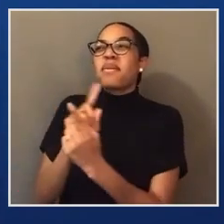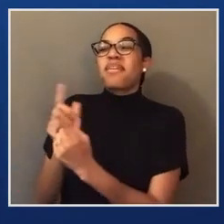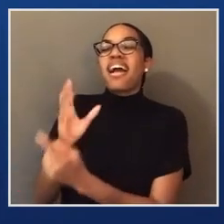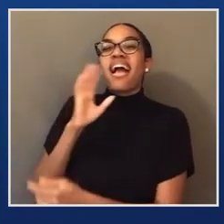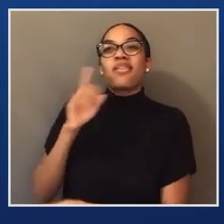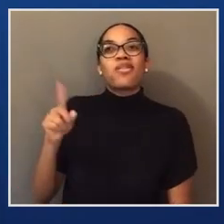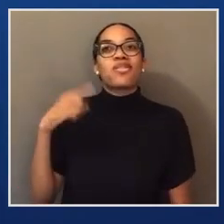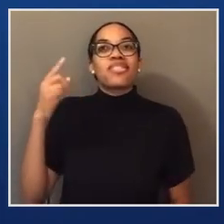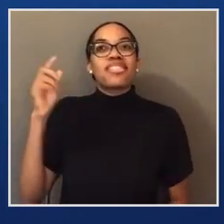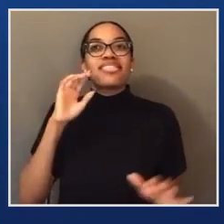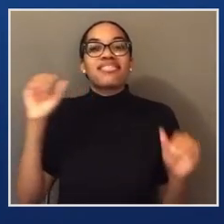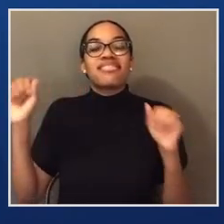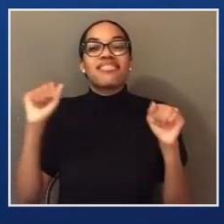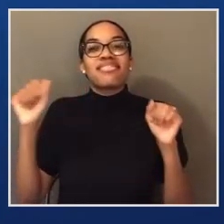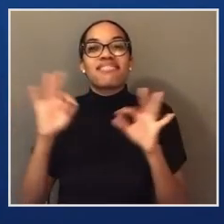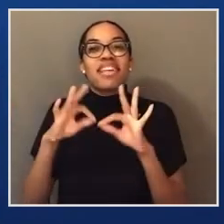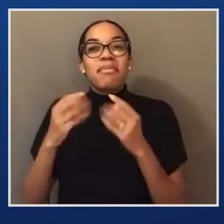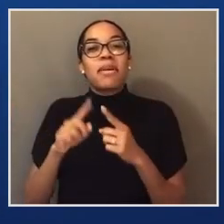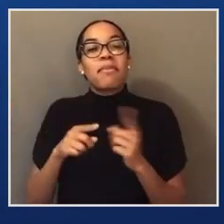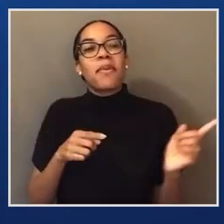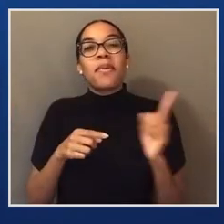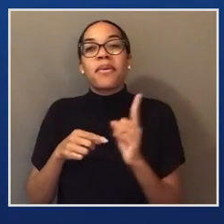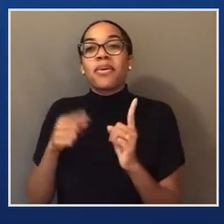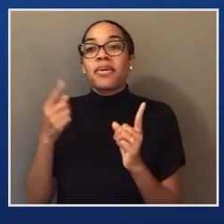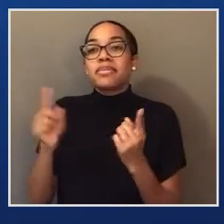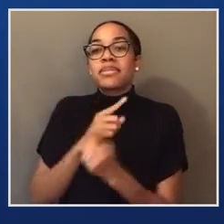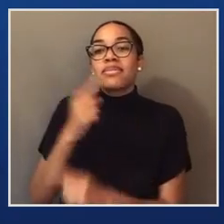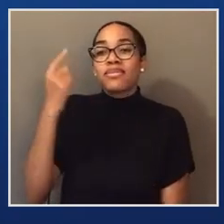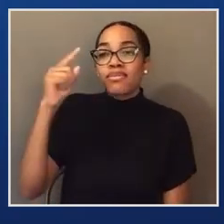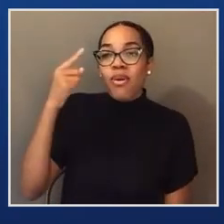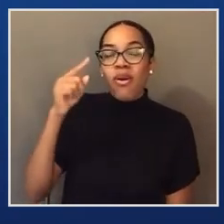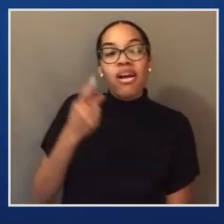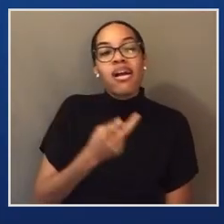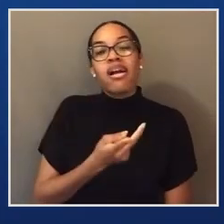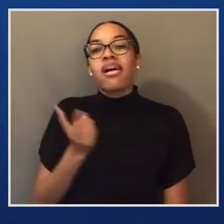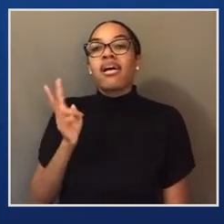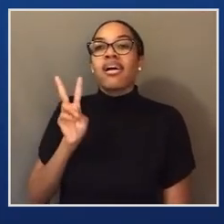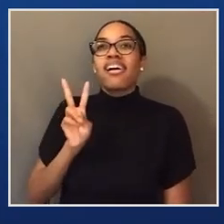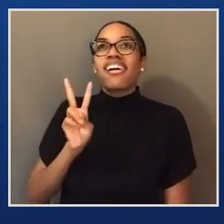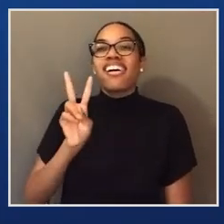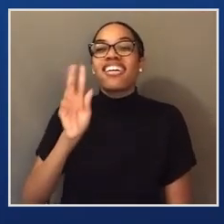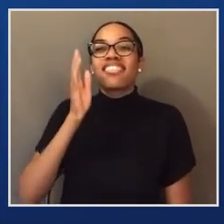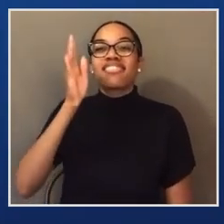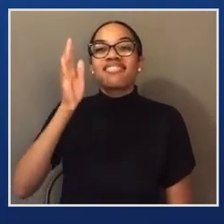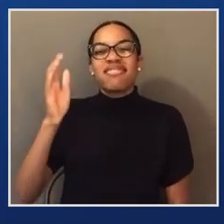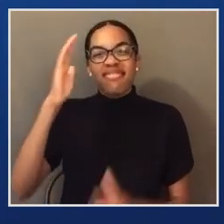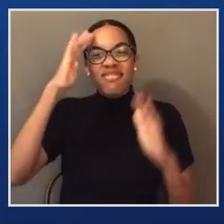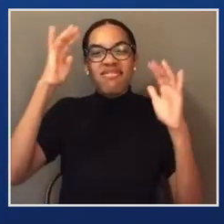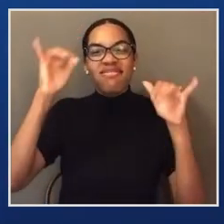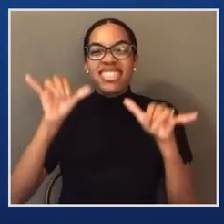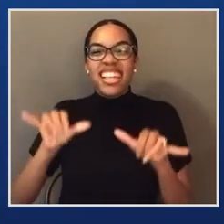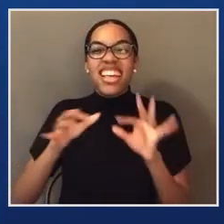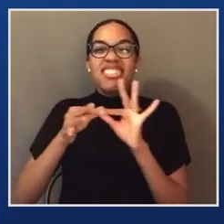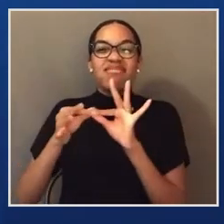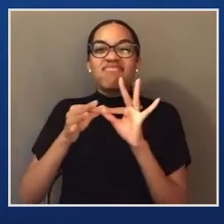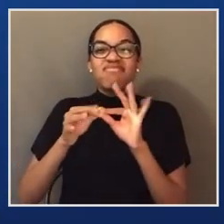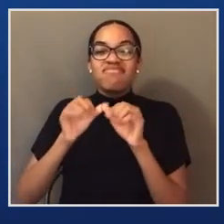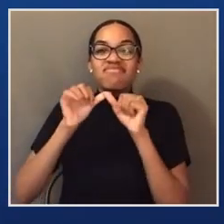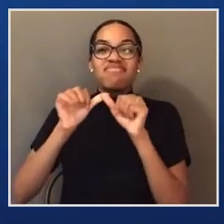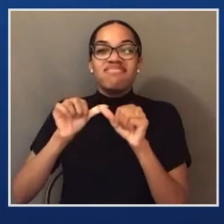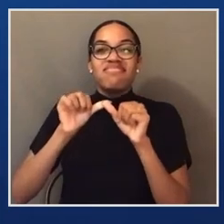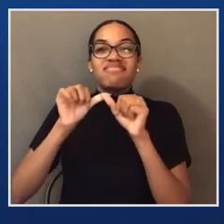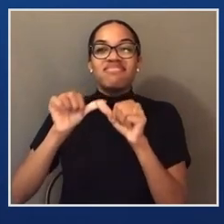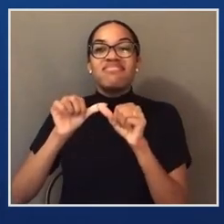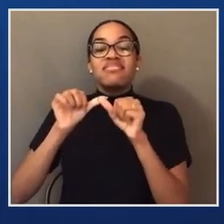I got you, didn't bring you here for nothing, no, we fighting, plus the arguments just leading to the, know some things never rearrange, I know we